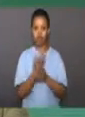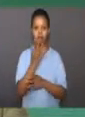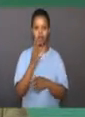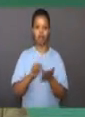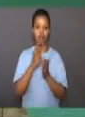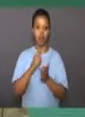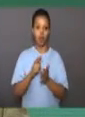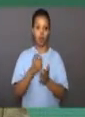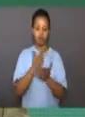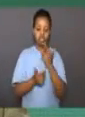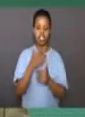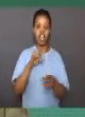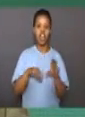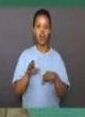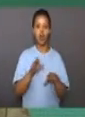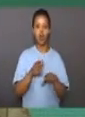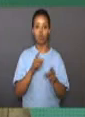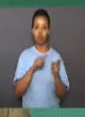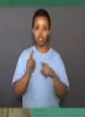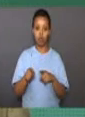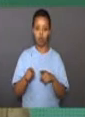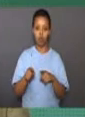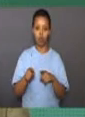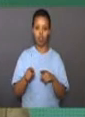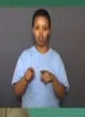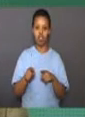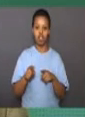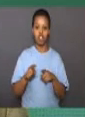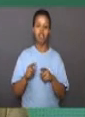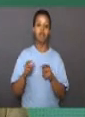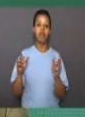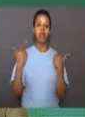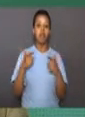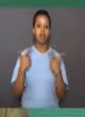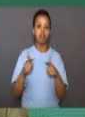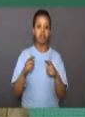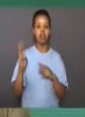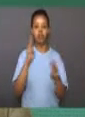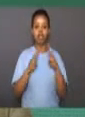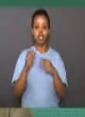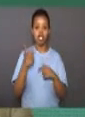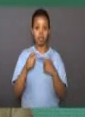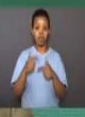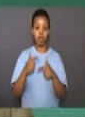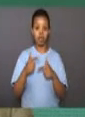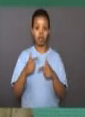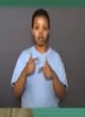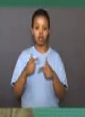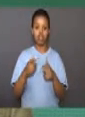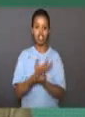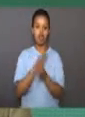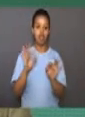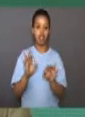We discussed that when possible problem-solving attempts have been tried and have